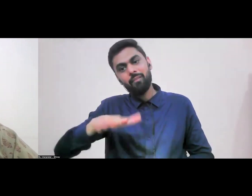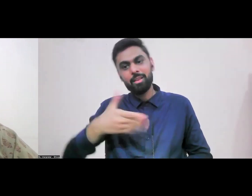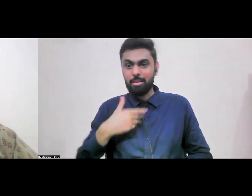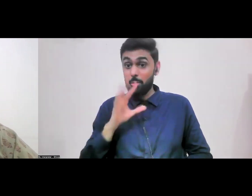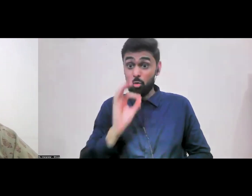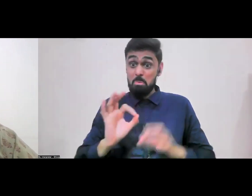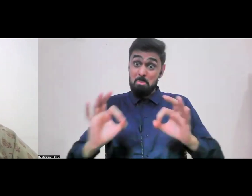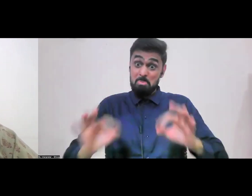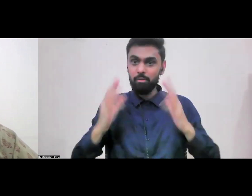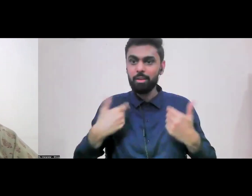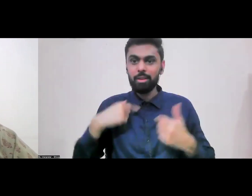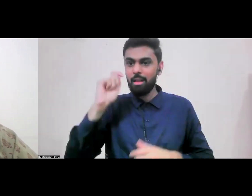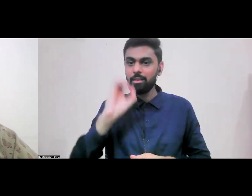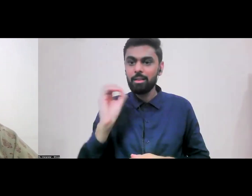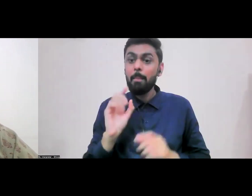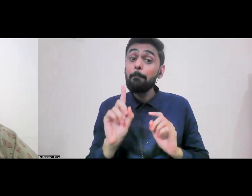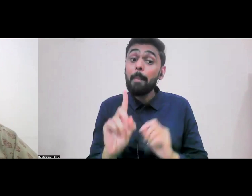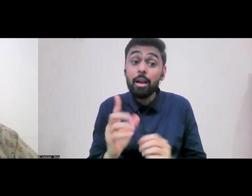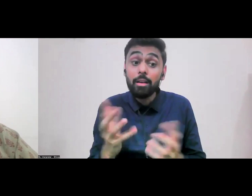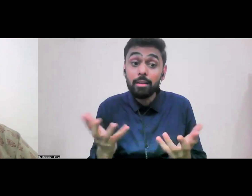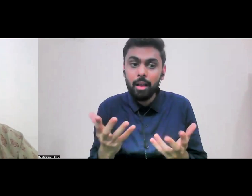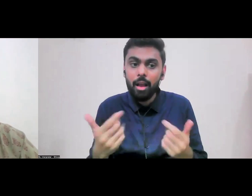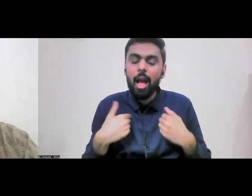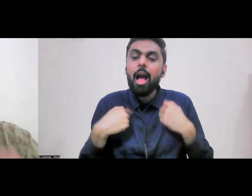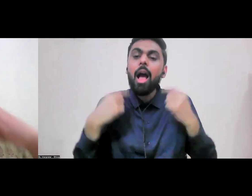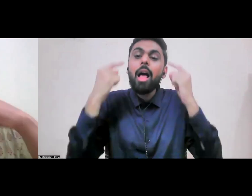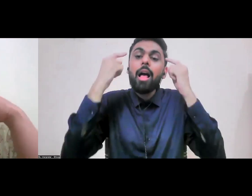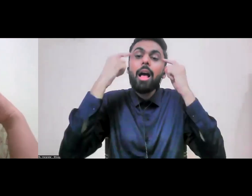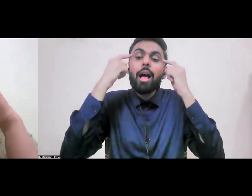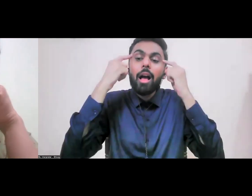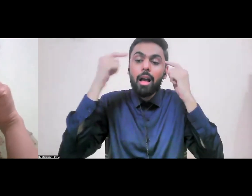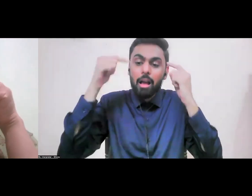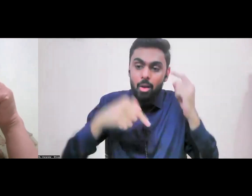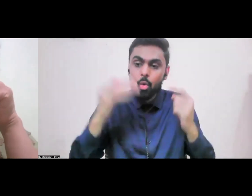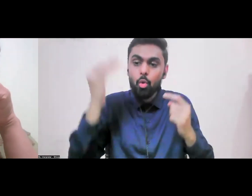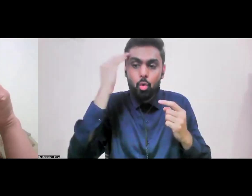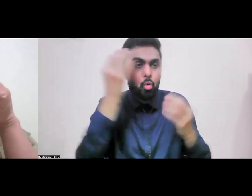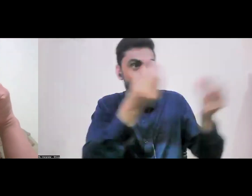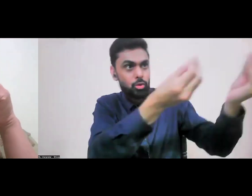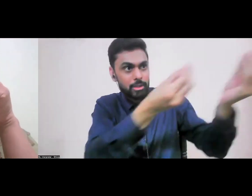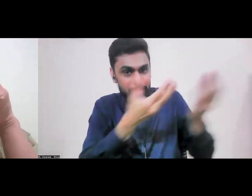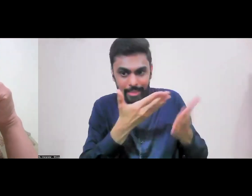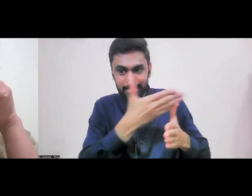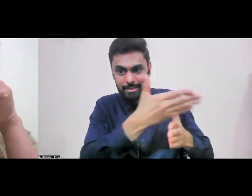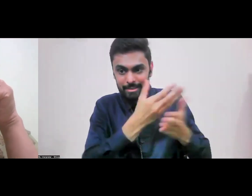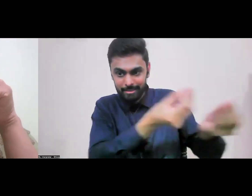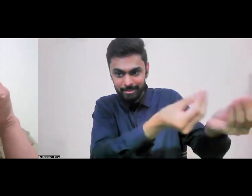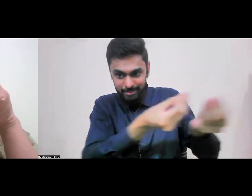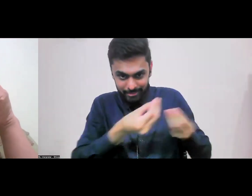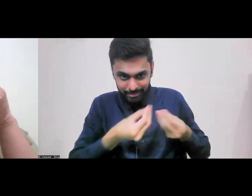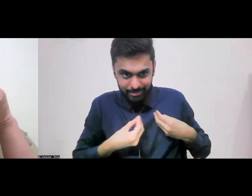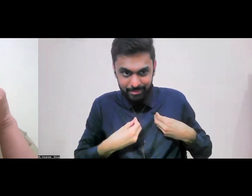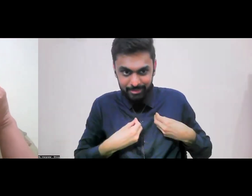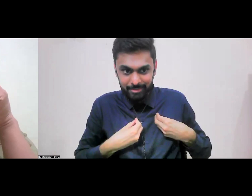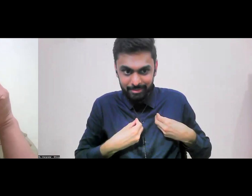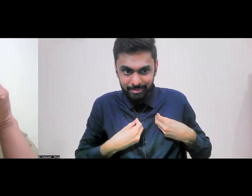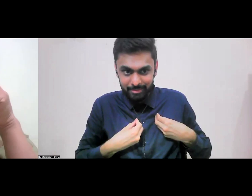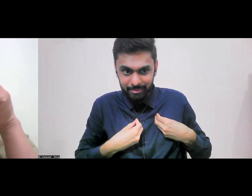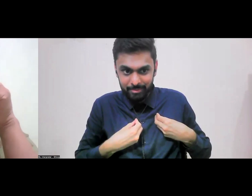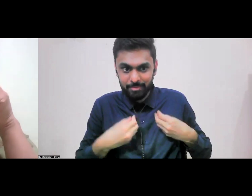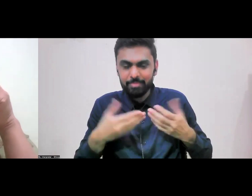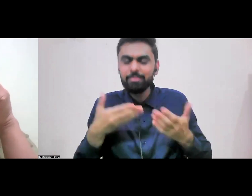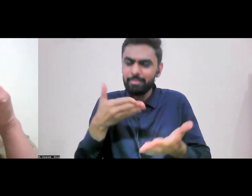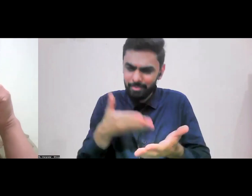not good, but I think this kind of knowledge base, whatever you have, this We should give it. so it